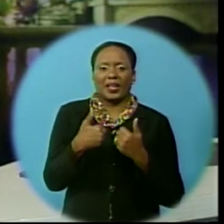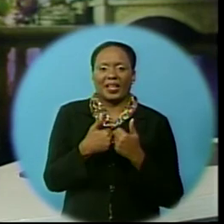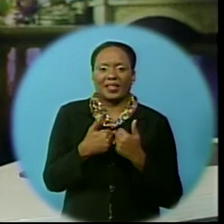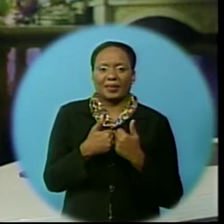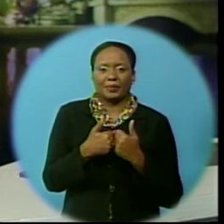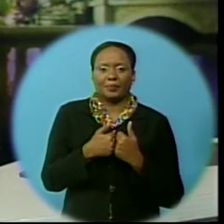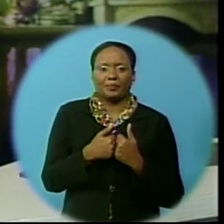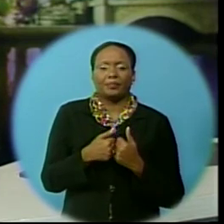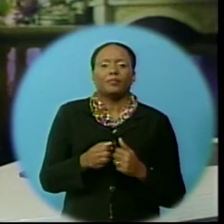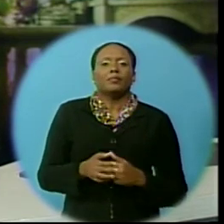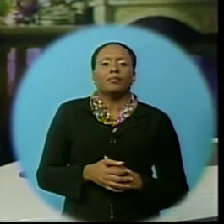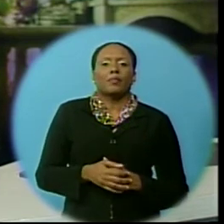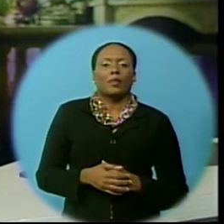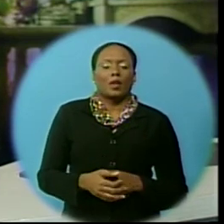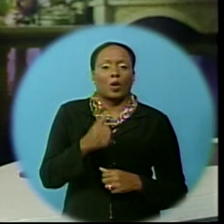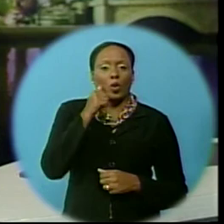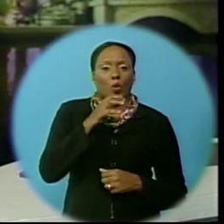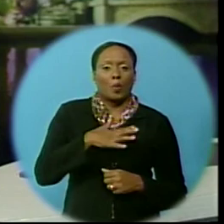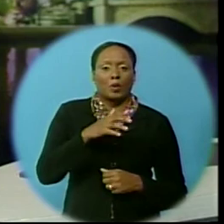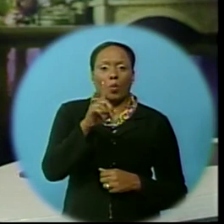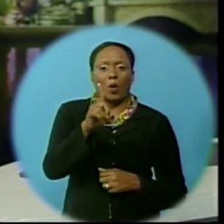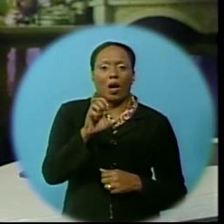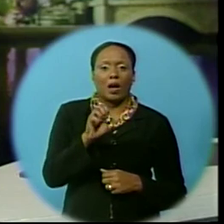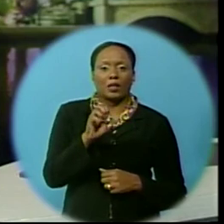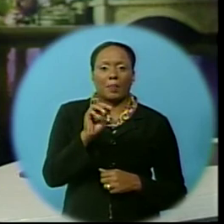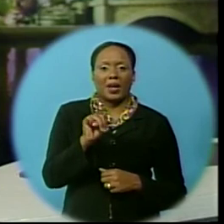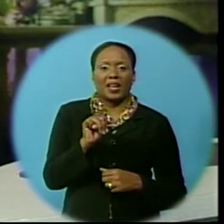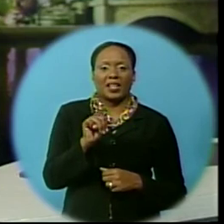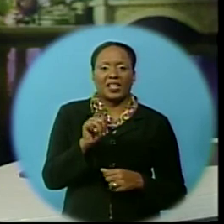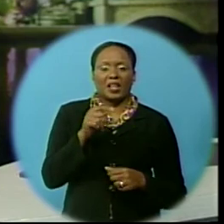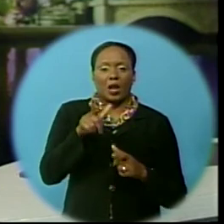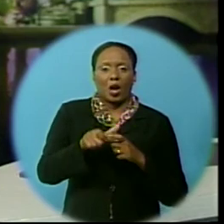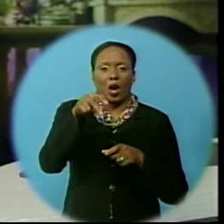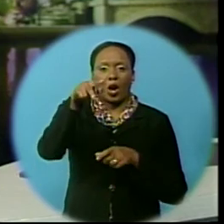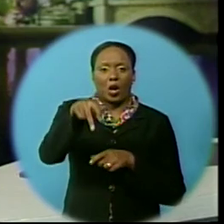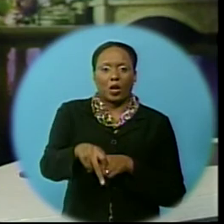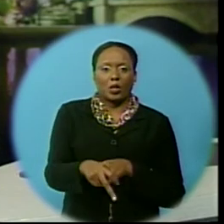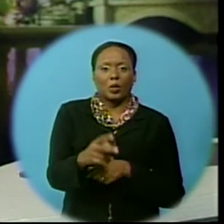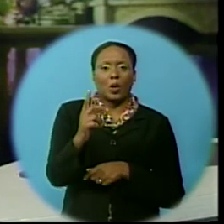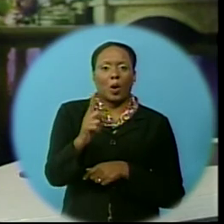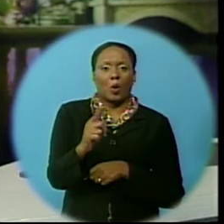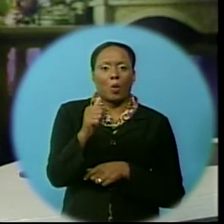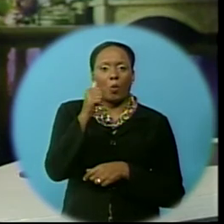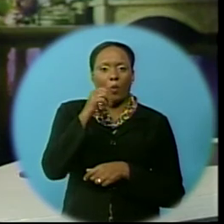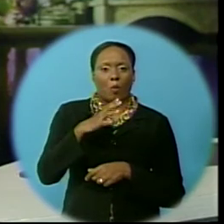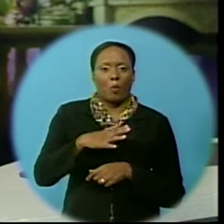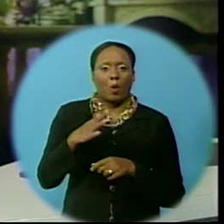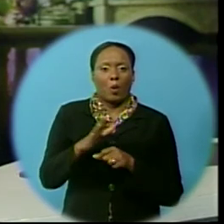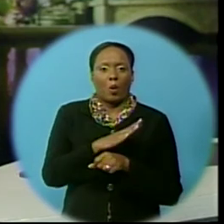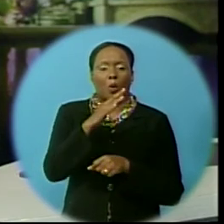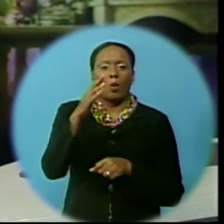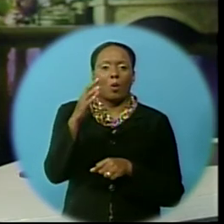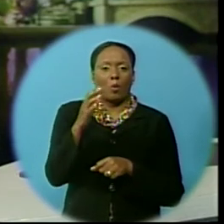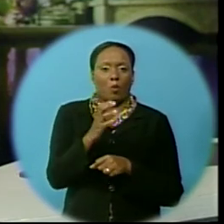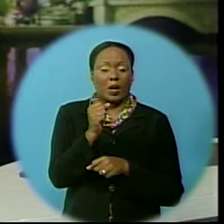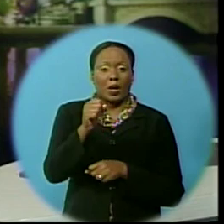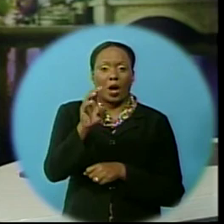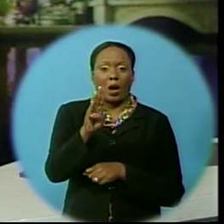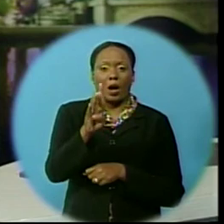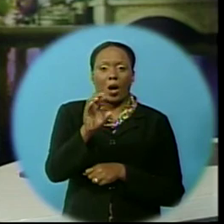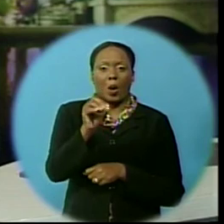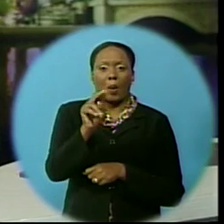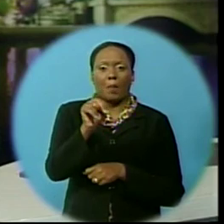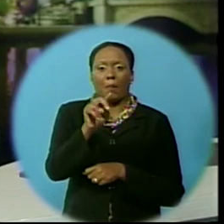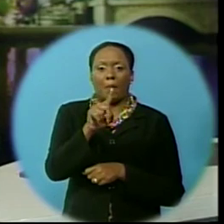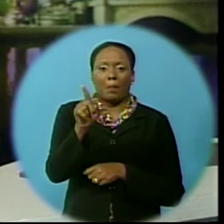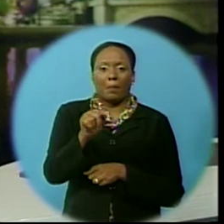the women's 100-meter hurdles. She won bronze in a time of 13.47, behind a 1-2 from Colombia